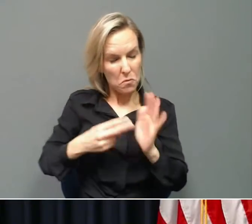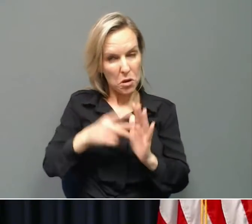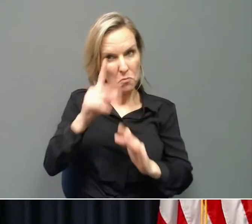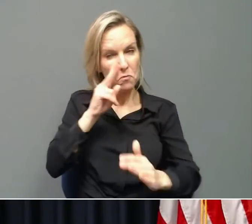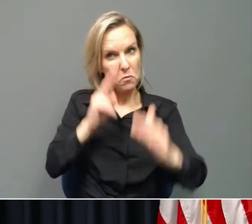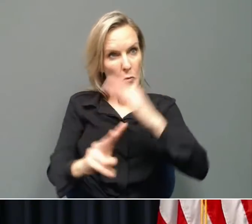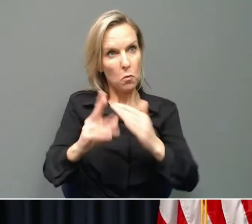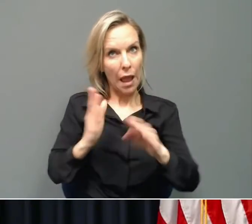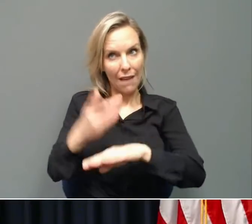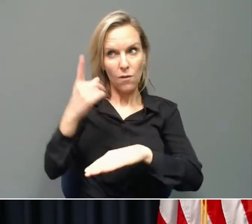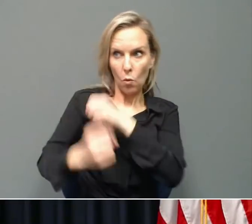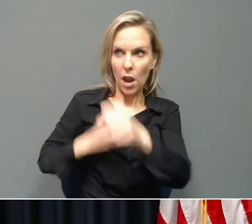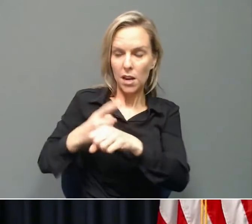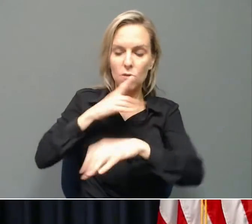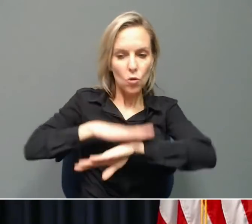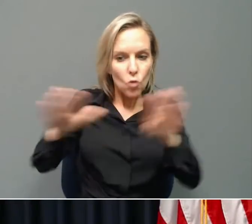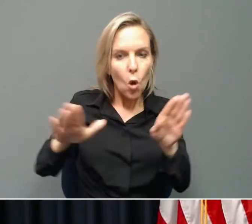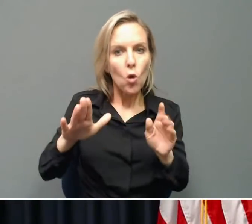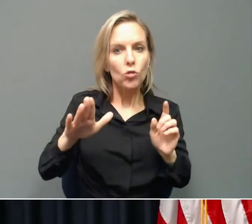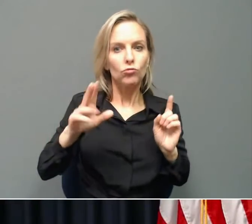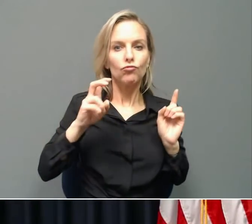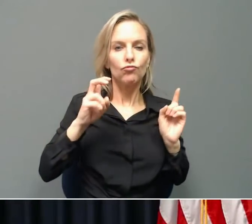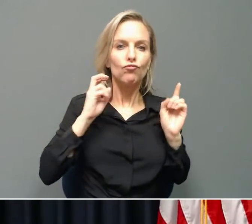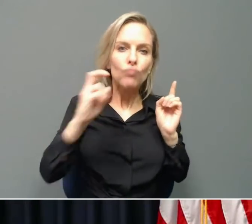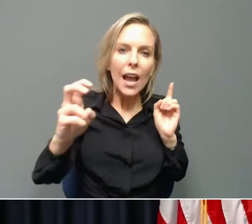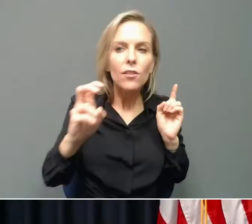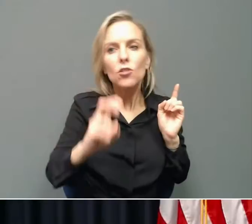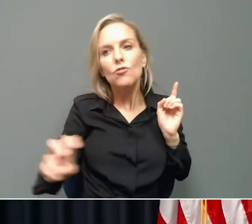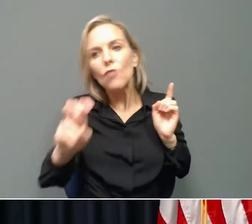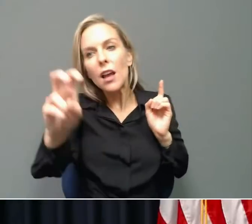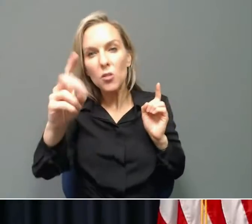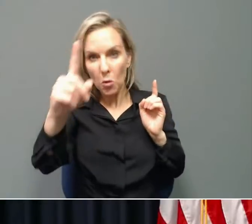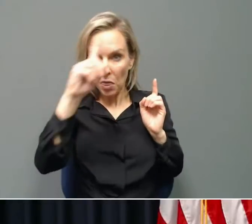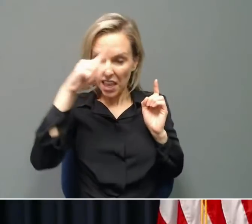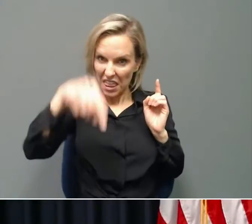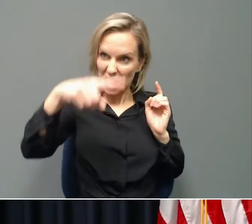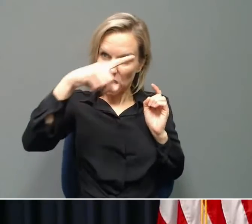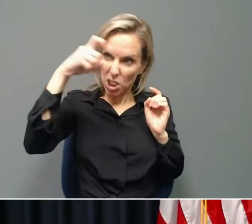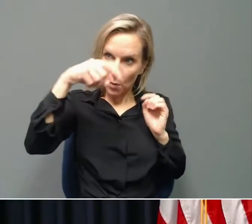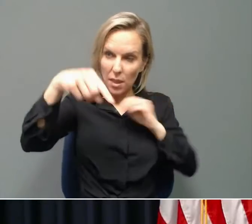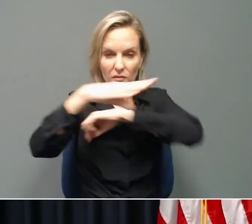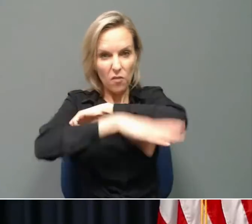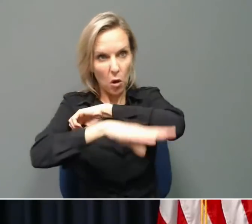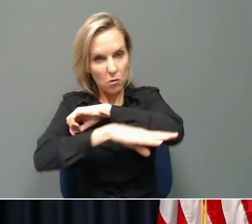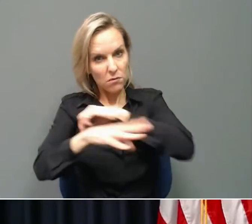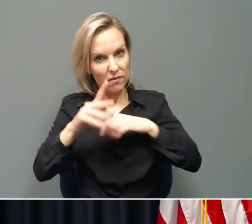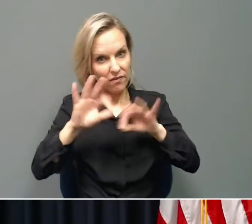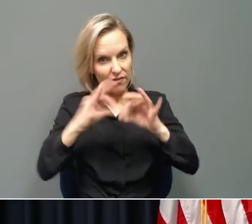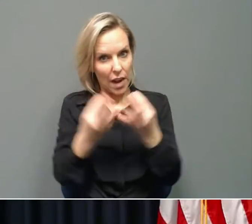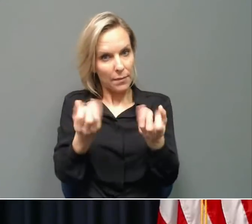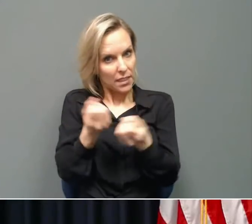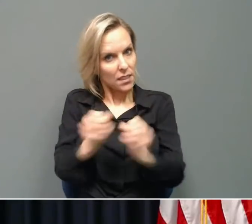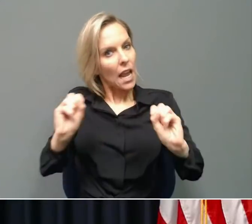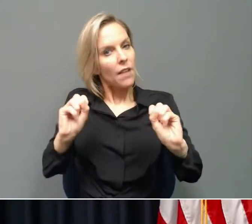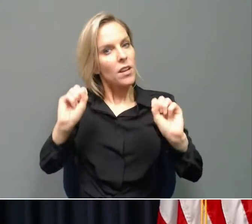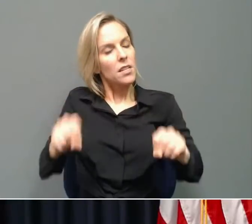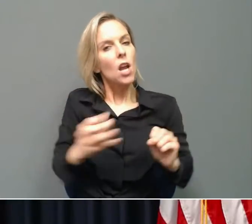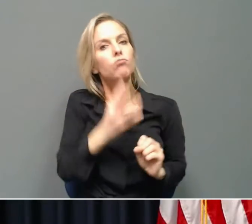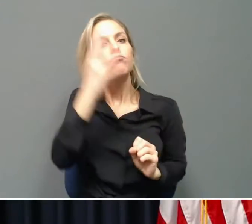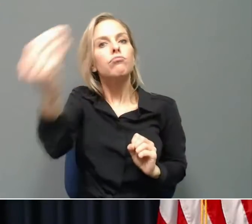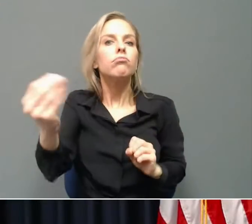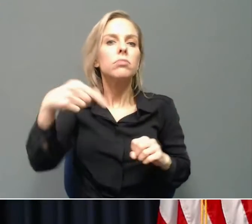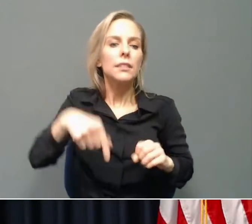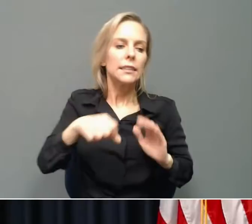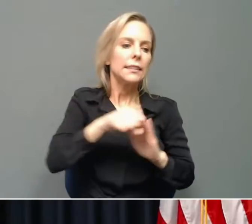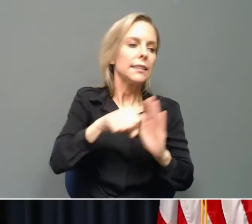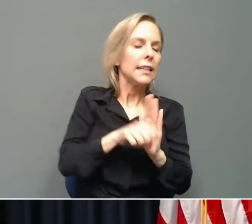don't travel, that by some point in this summer, families will safely be able to leave the state to take a vacation,